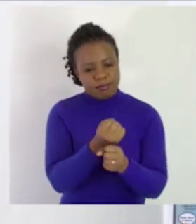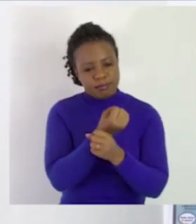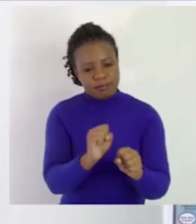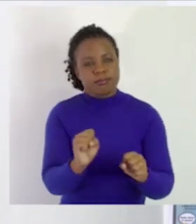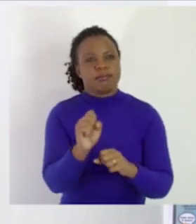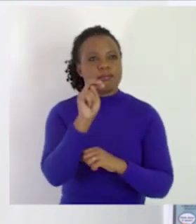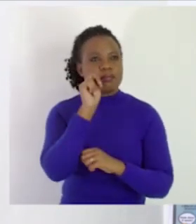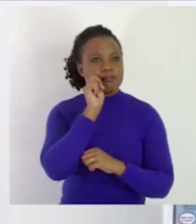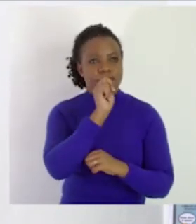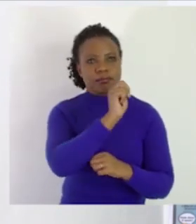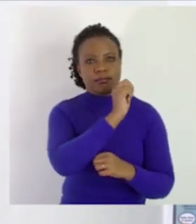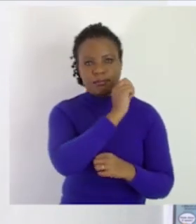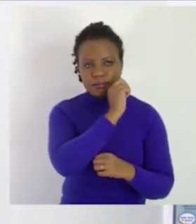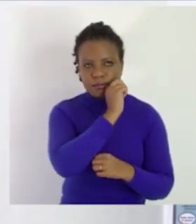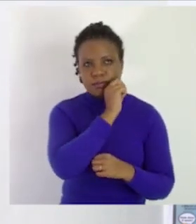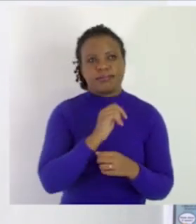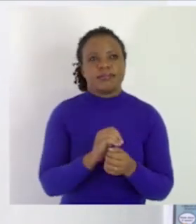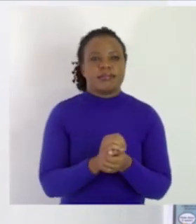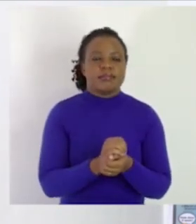uncountable nouns.